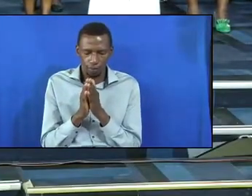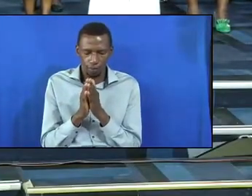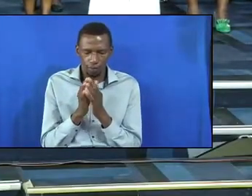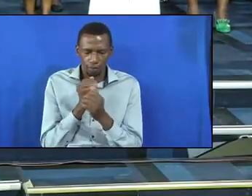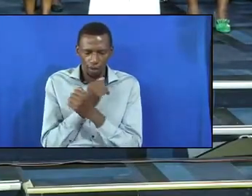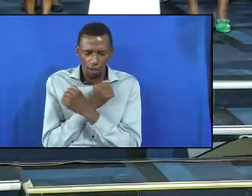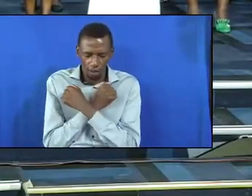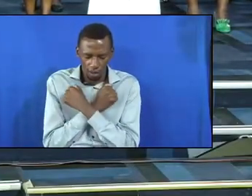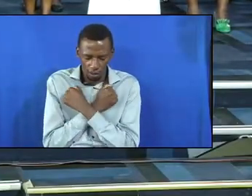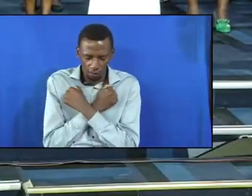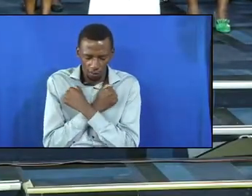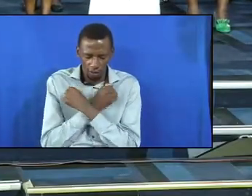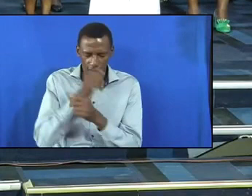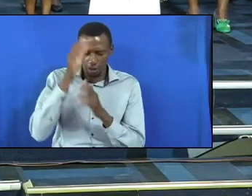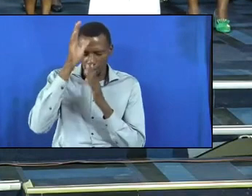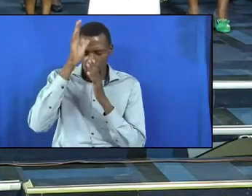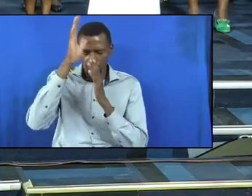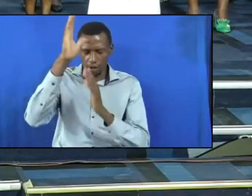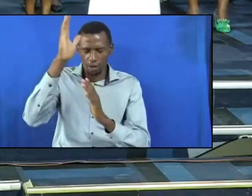Loving Father,